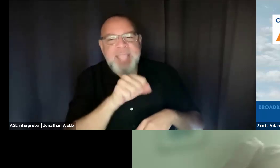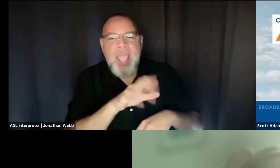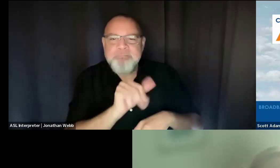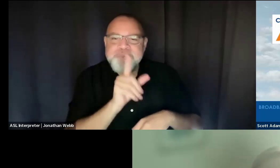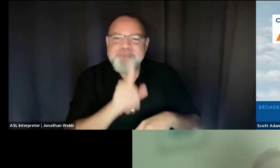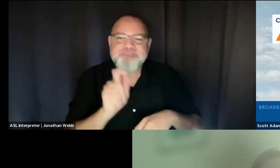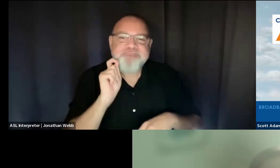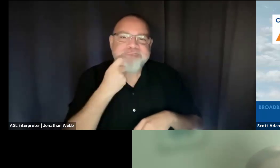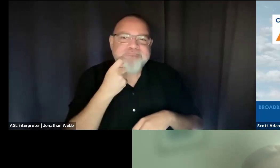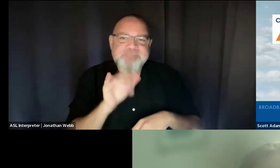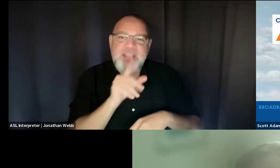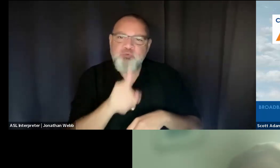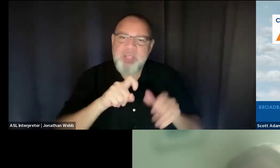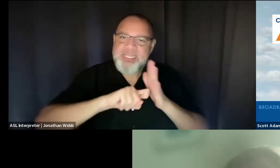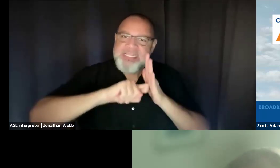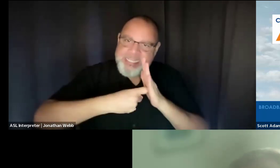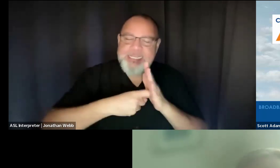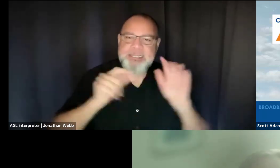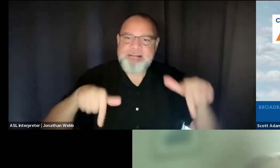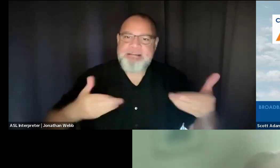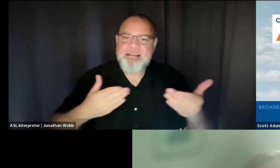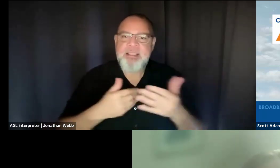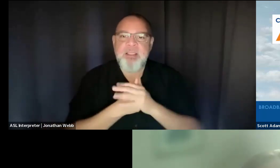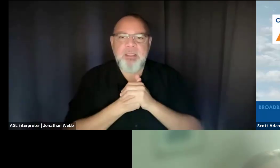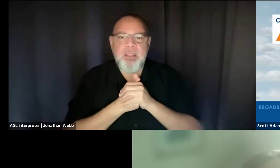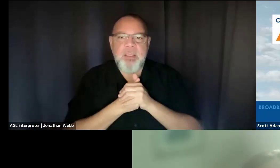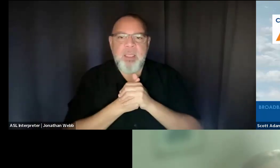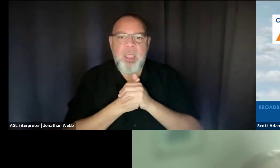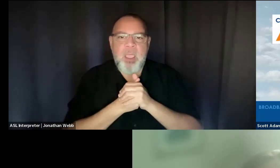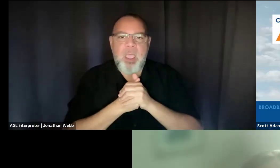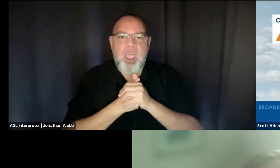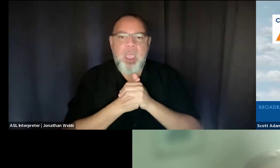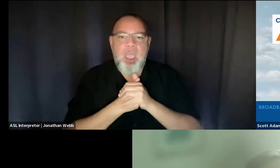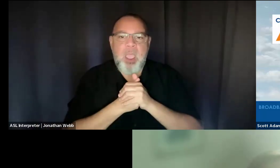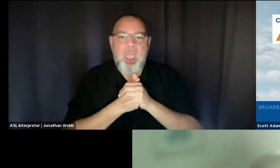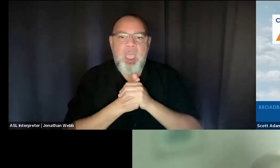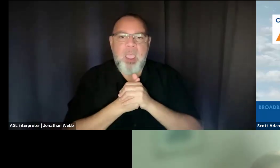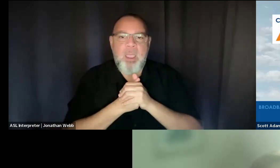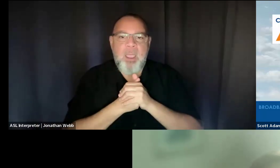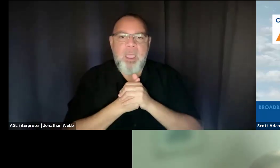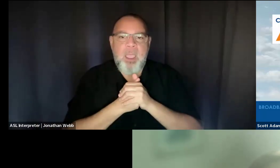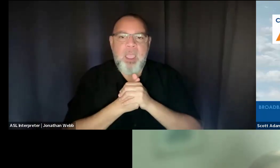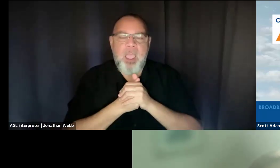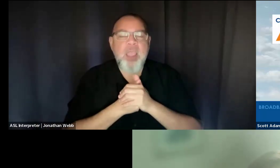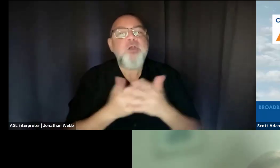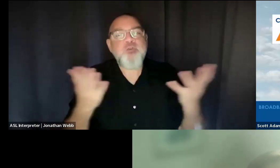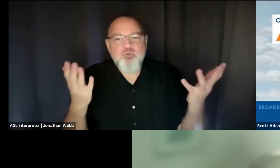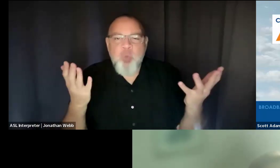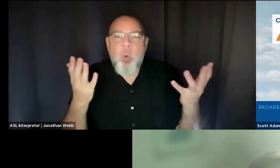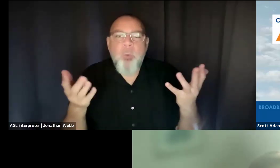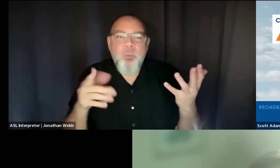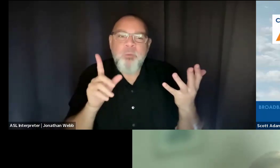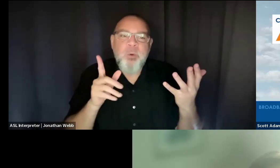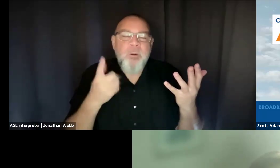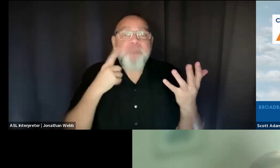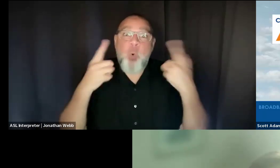I think most efforts and most successes are born by many hands, if you will. And